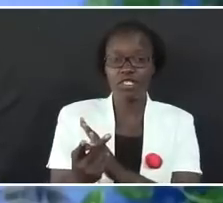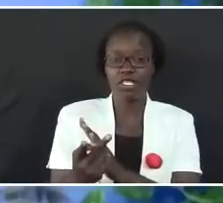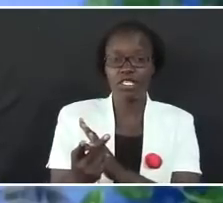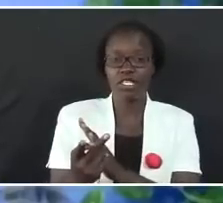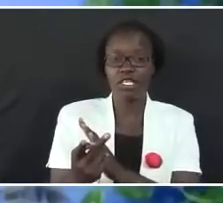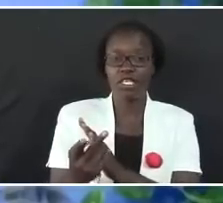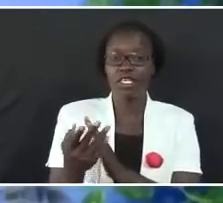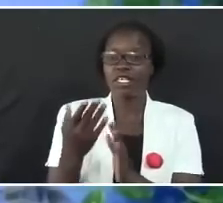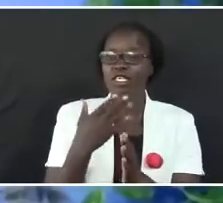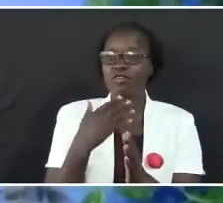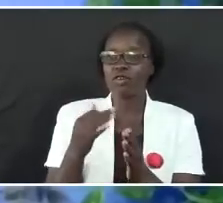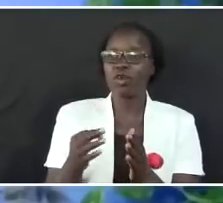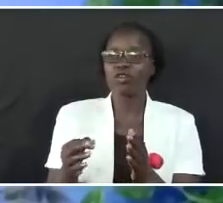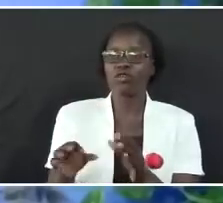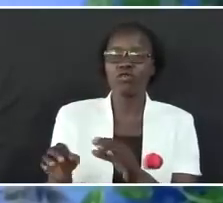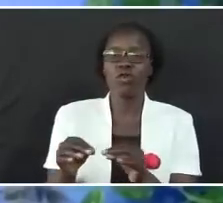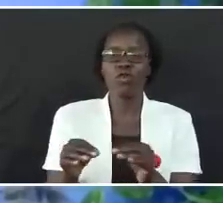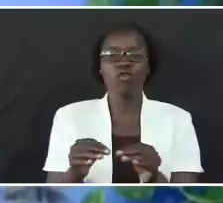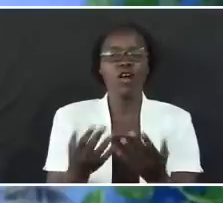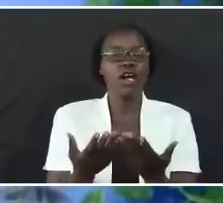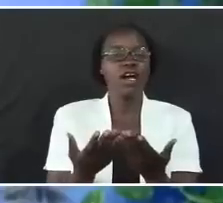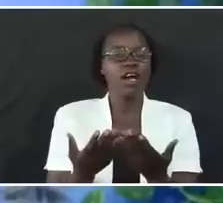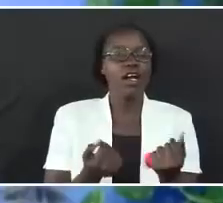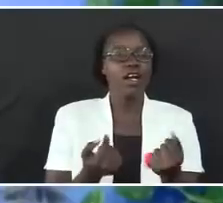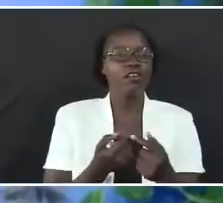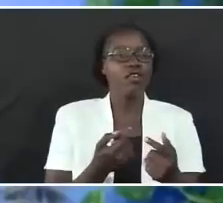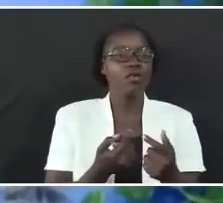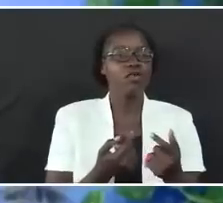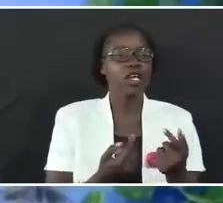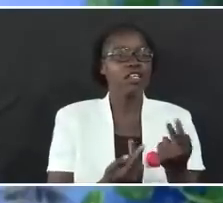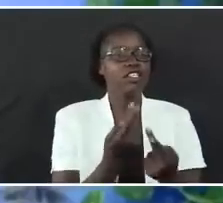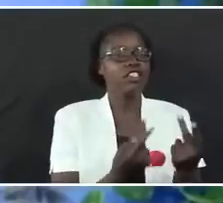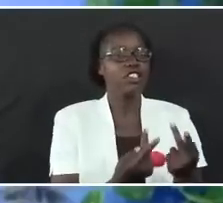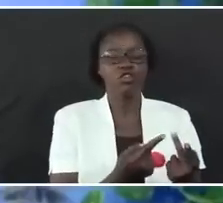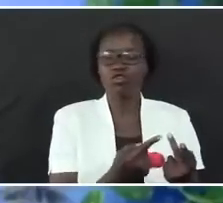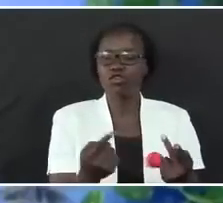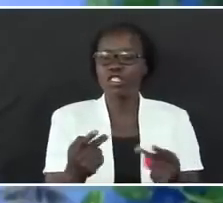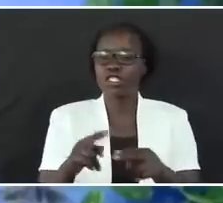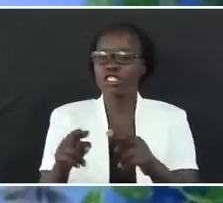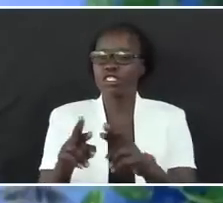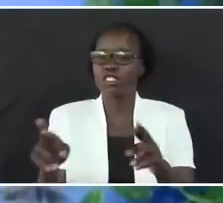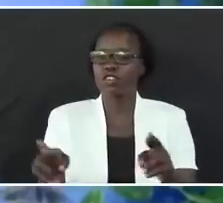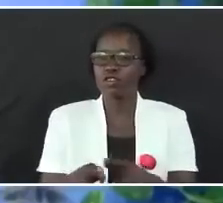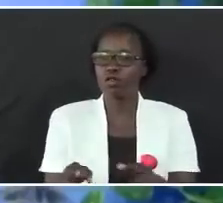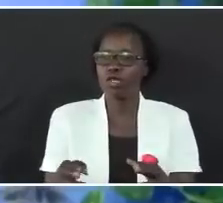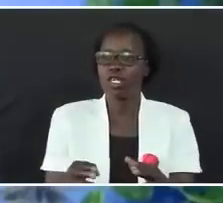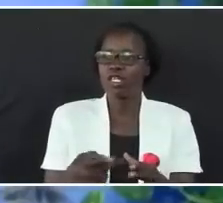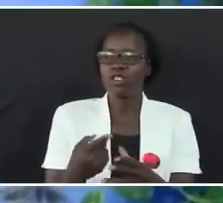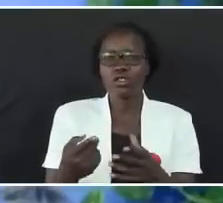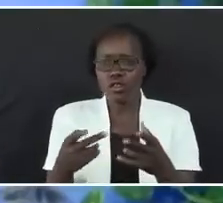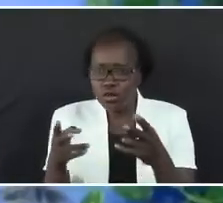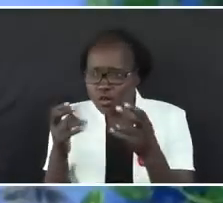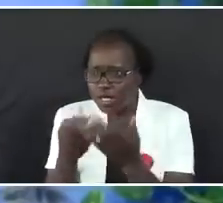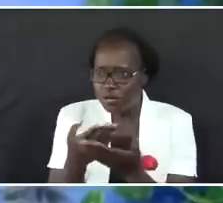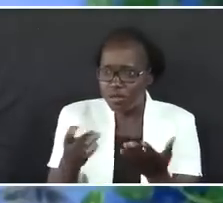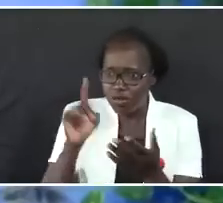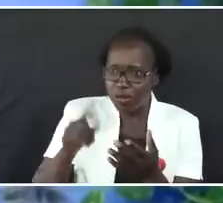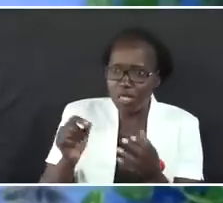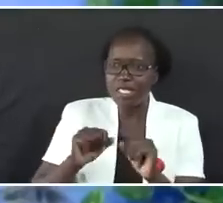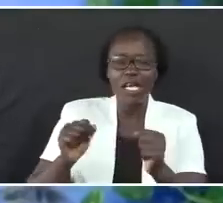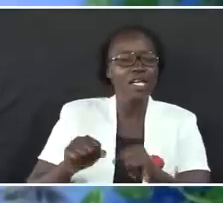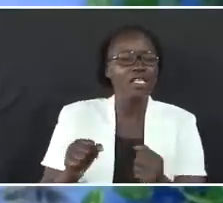want to move a cup from the kitchen to the sitting room, it must have some legal perspective to it.